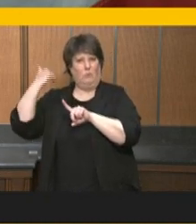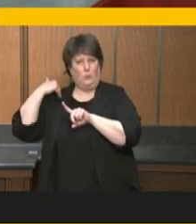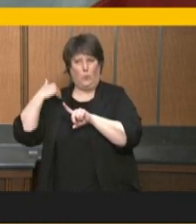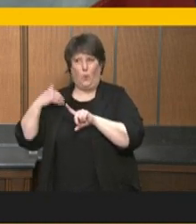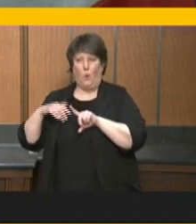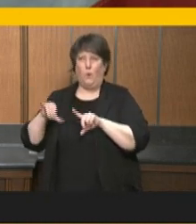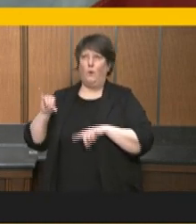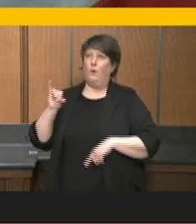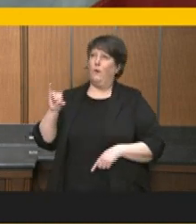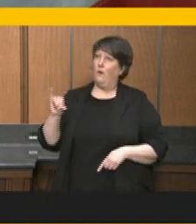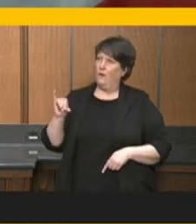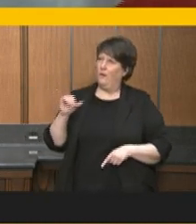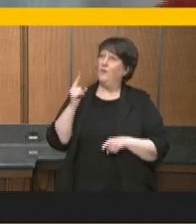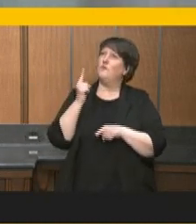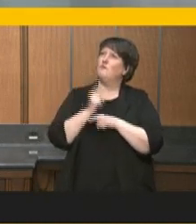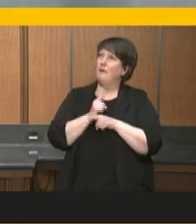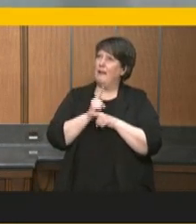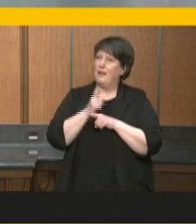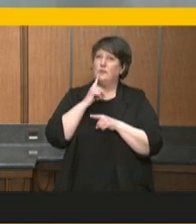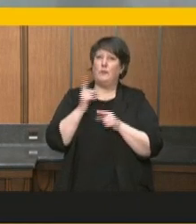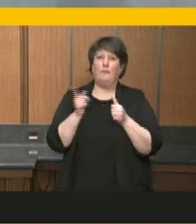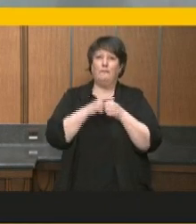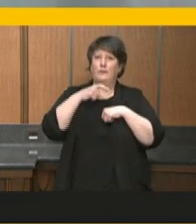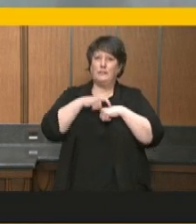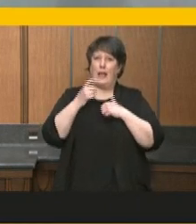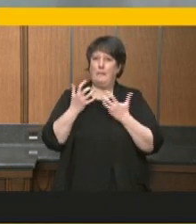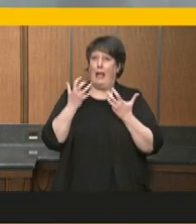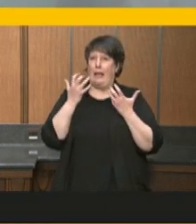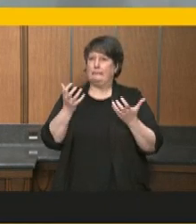I first talked to the press corps about